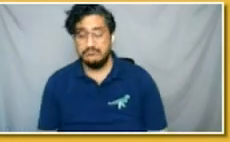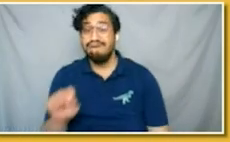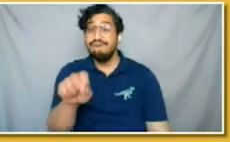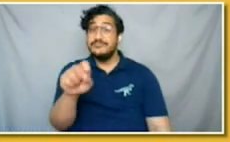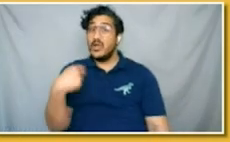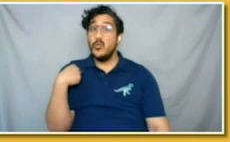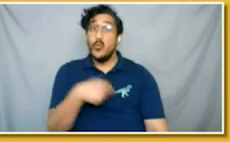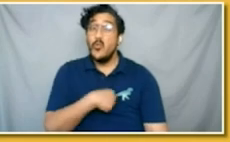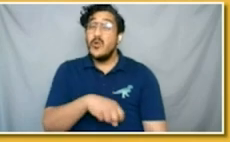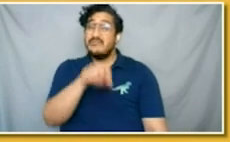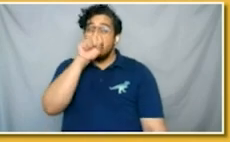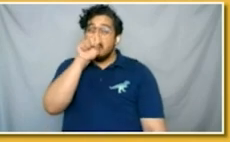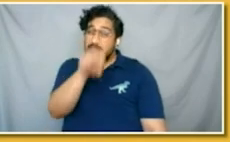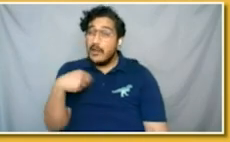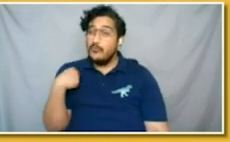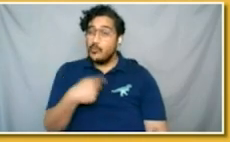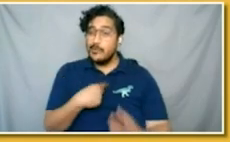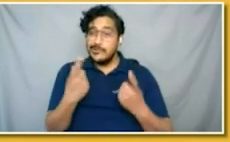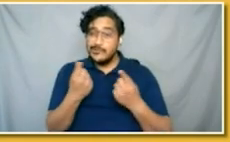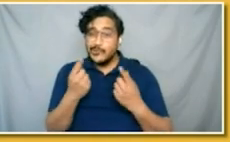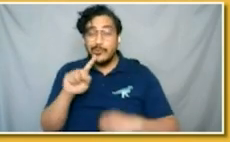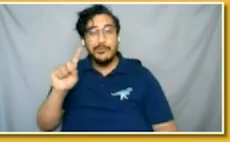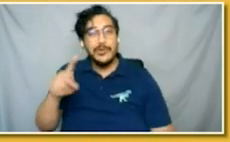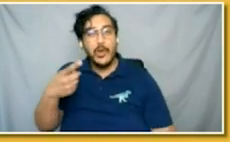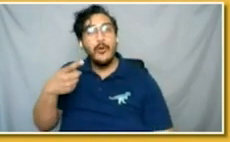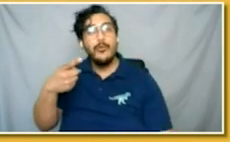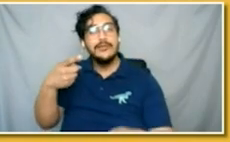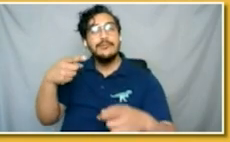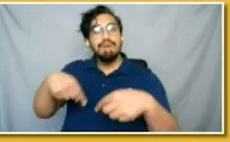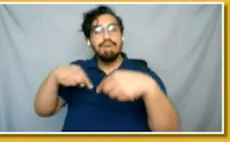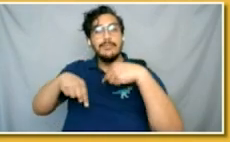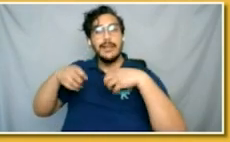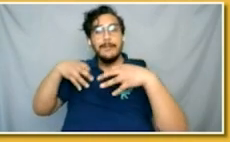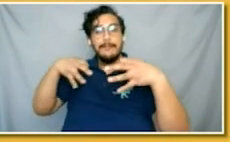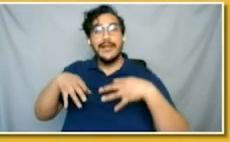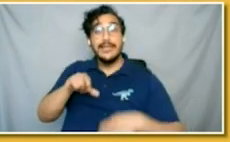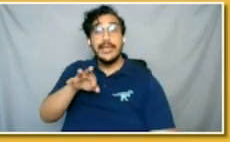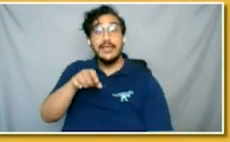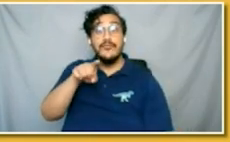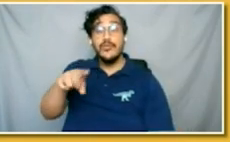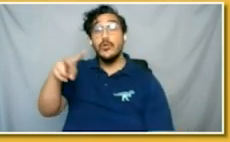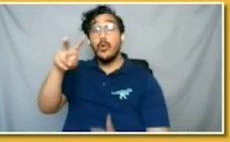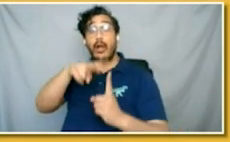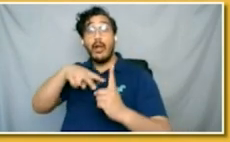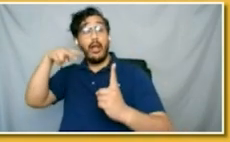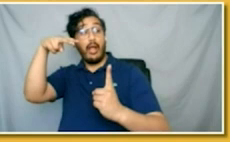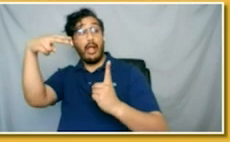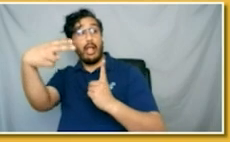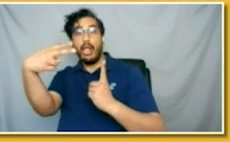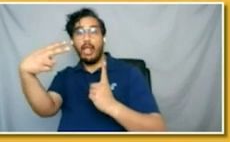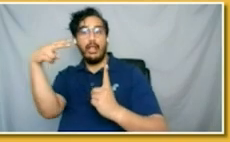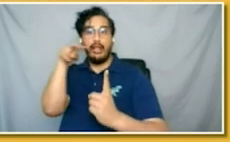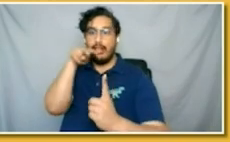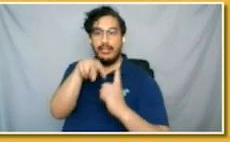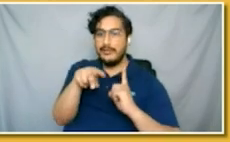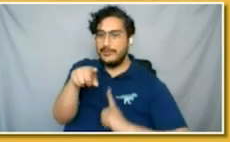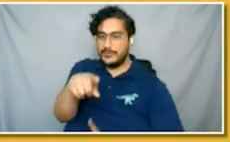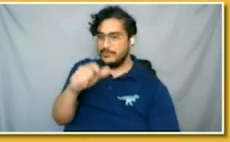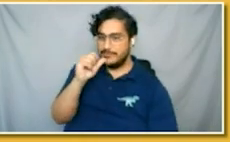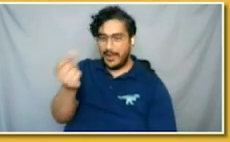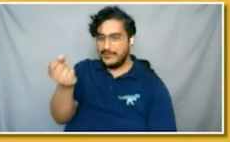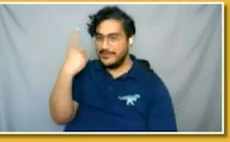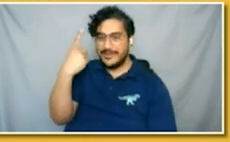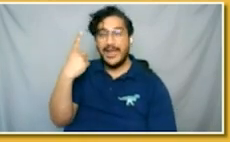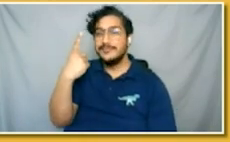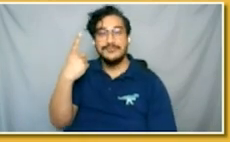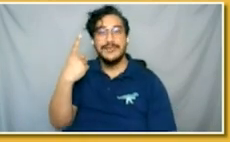always go back to the mantra, you know, if you're on the outside looking in, you don't understand it. And if you're on the inside looking out, you can't explain